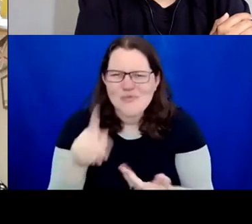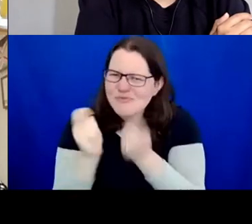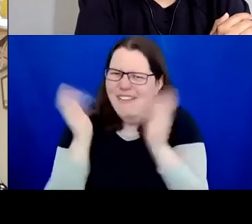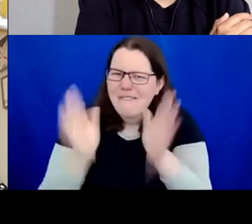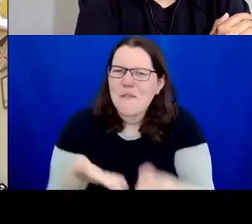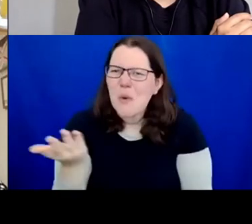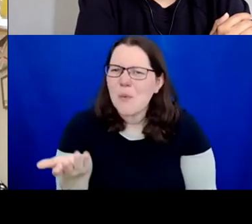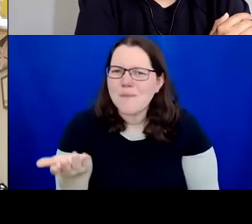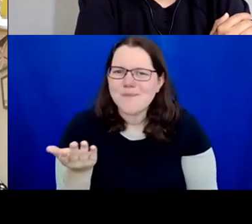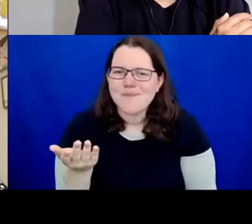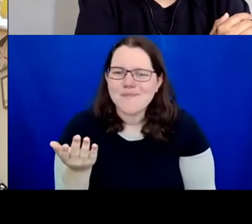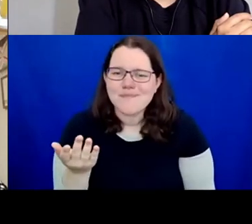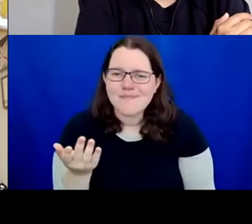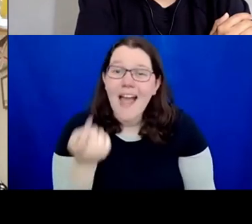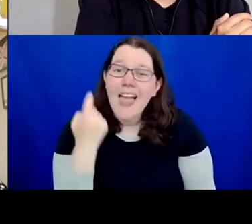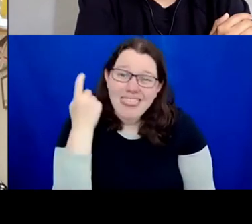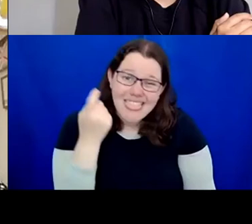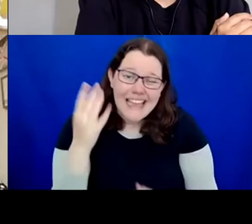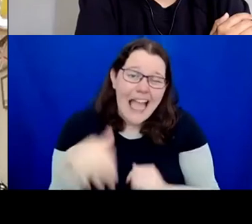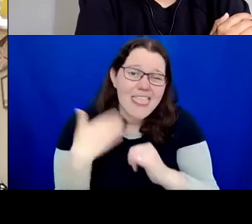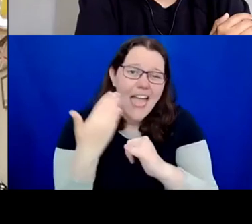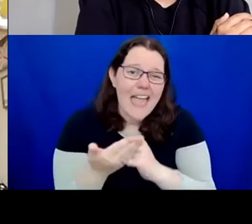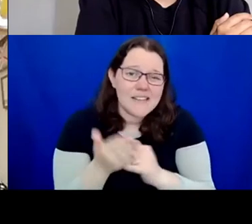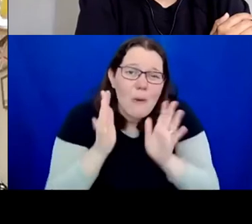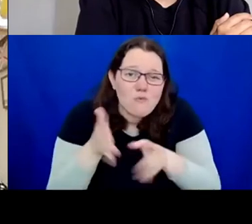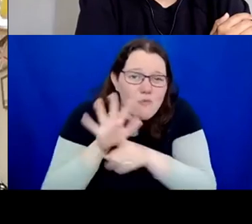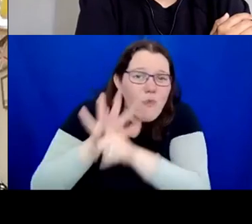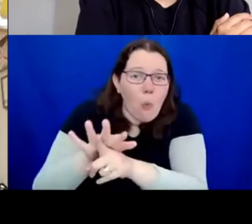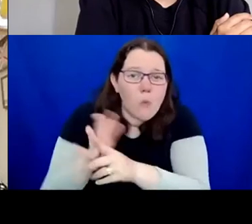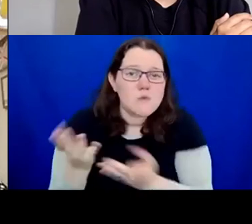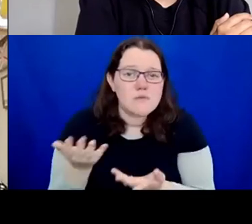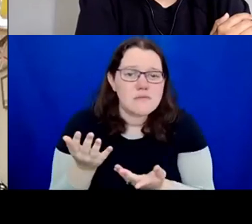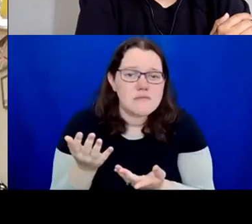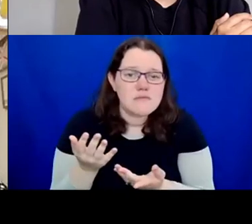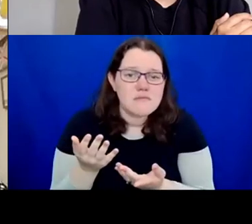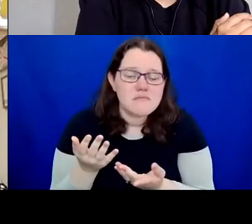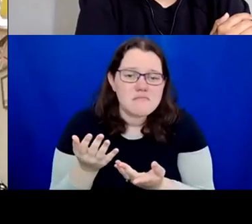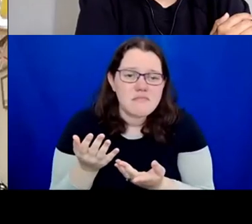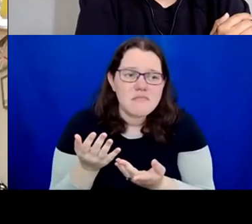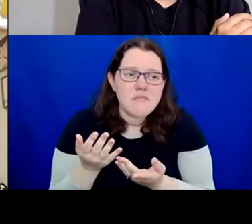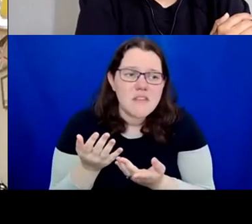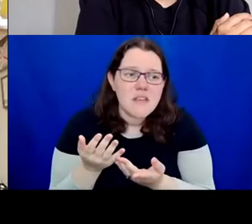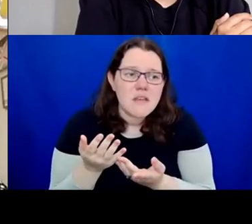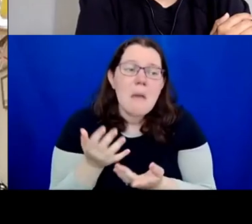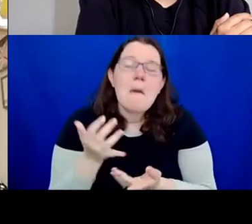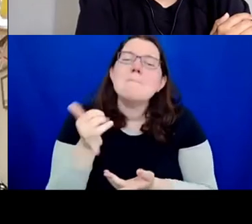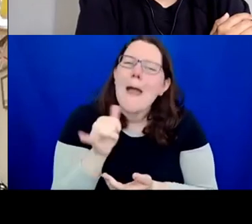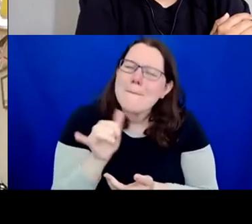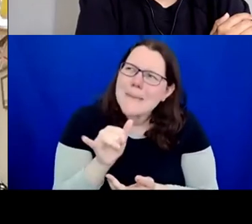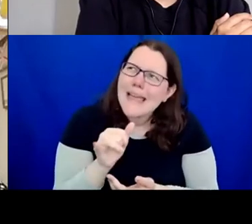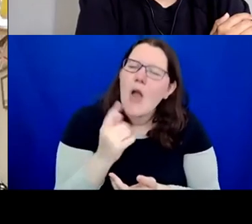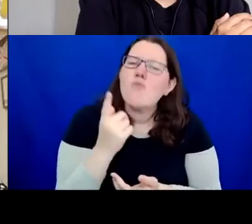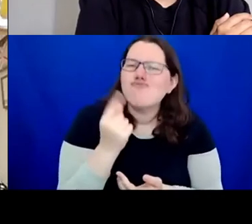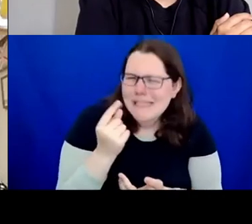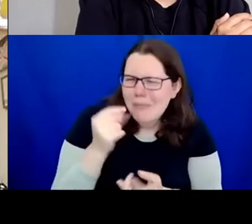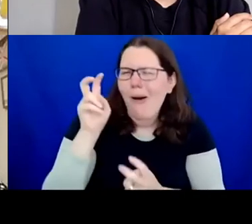that force is going to have to be used, in the sense of it's not going to, maybe reasoned argument is better than force, because